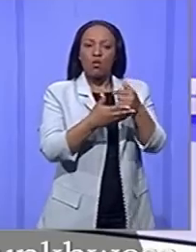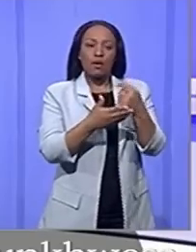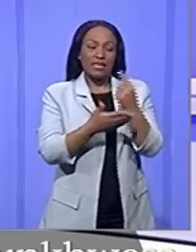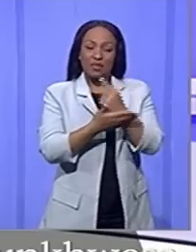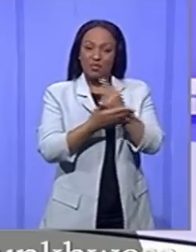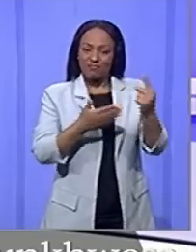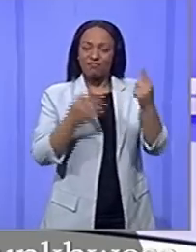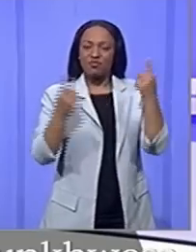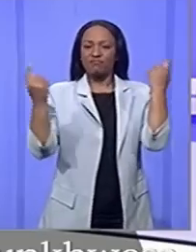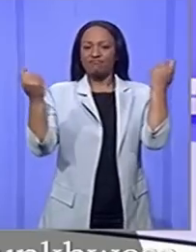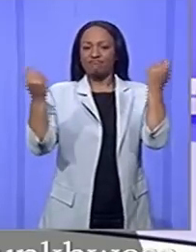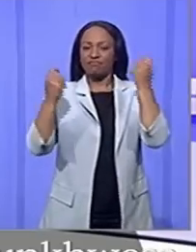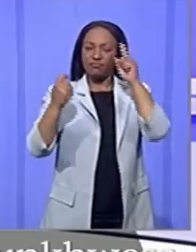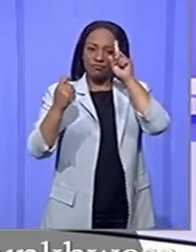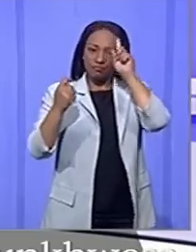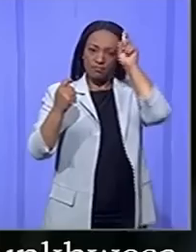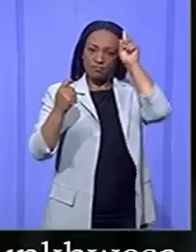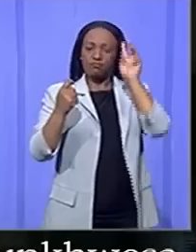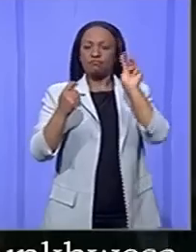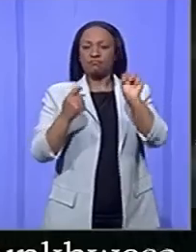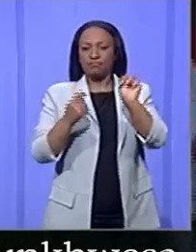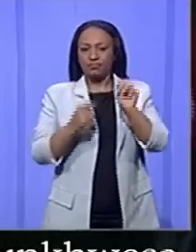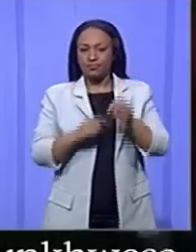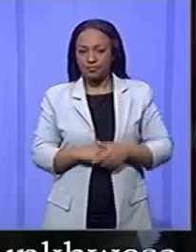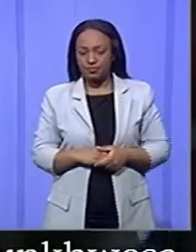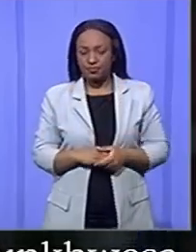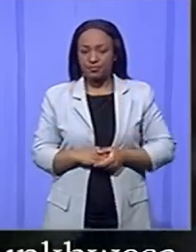ba Nelson Mandela.